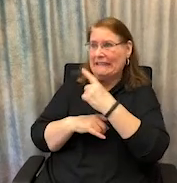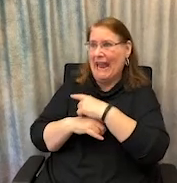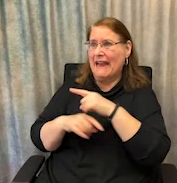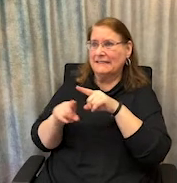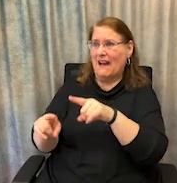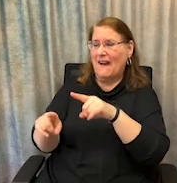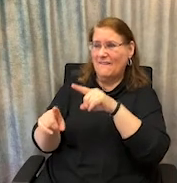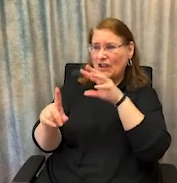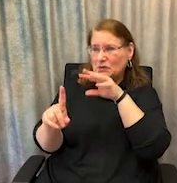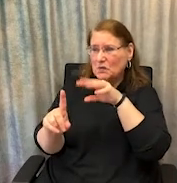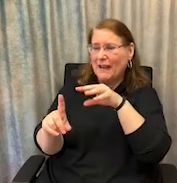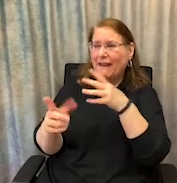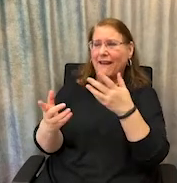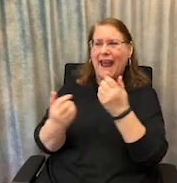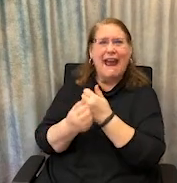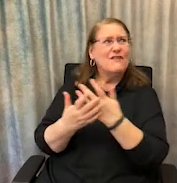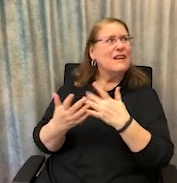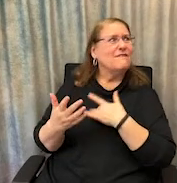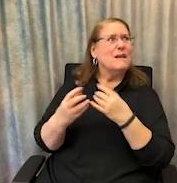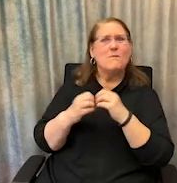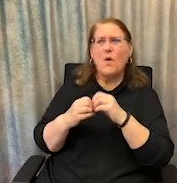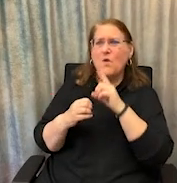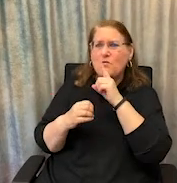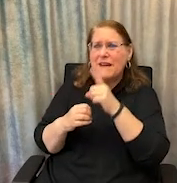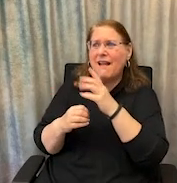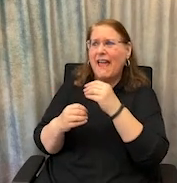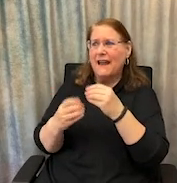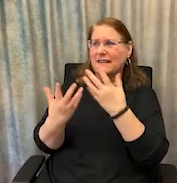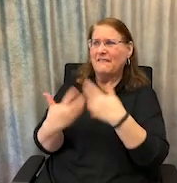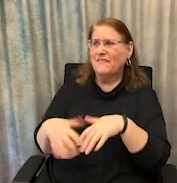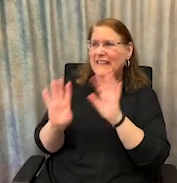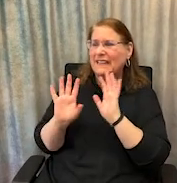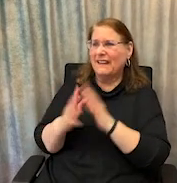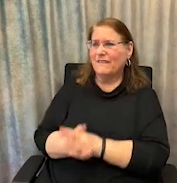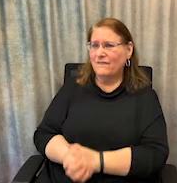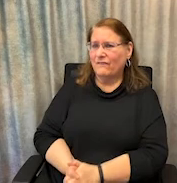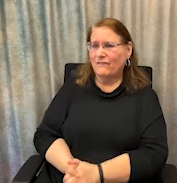everything feels a bit more real and definitive.